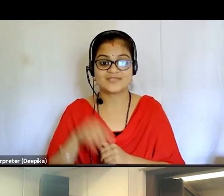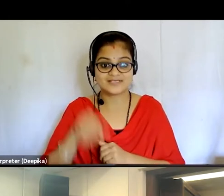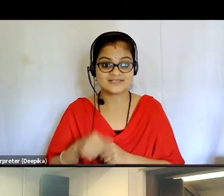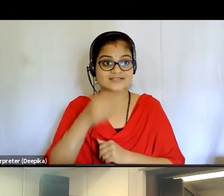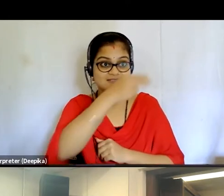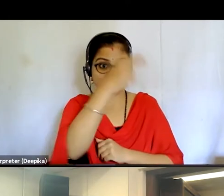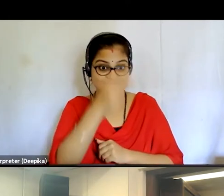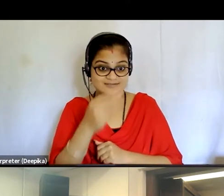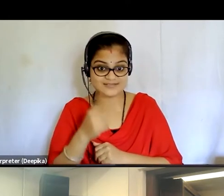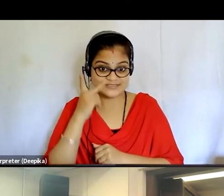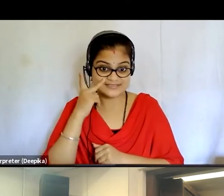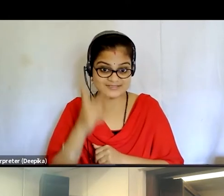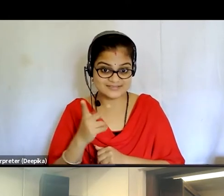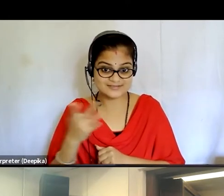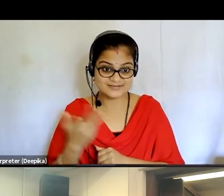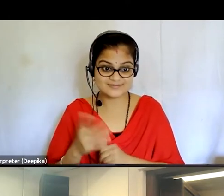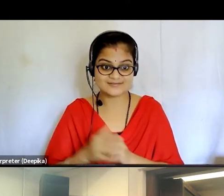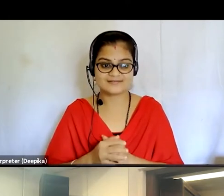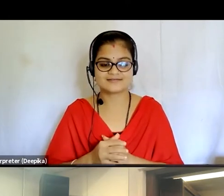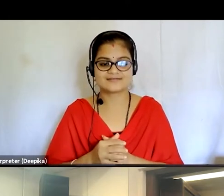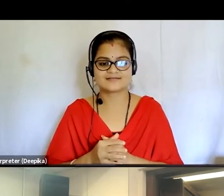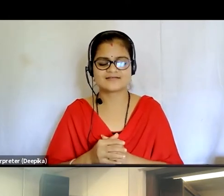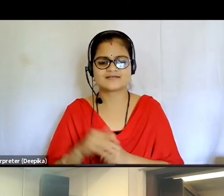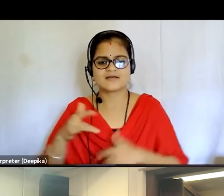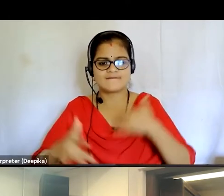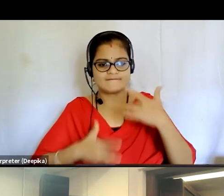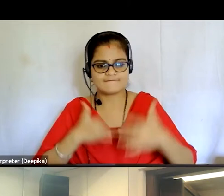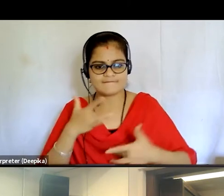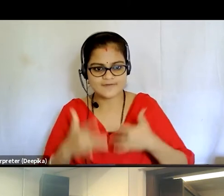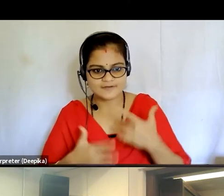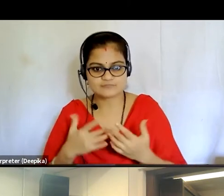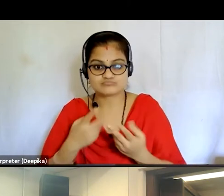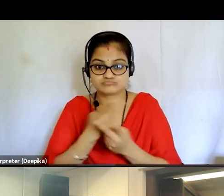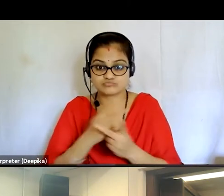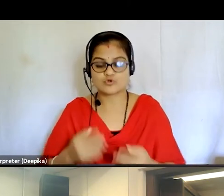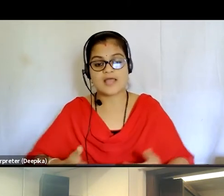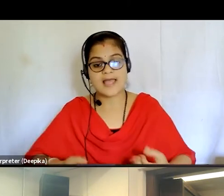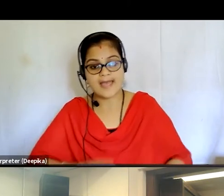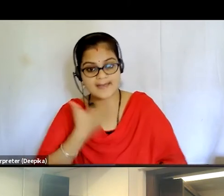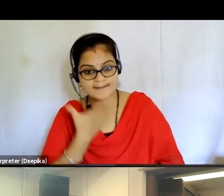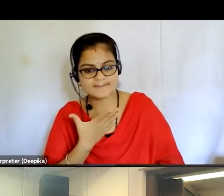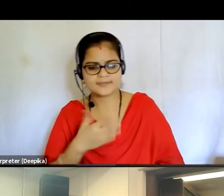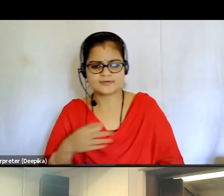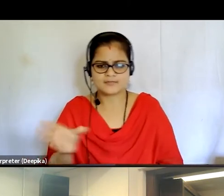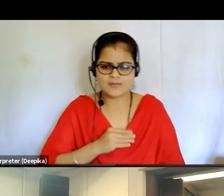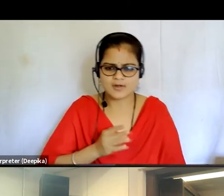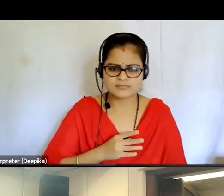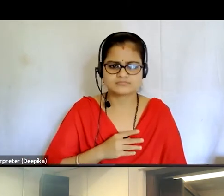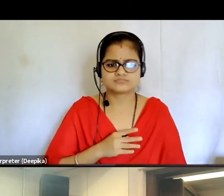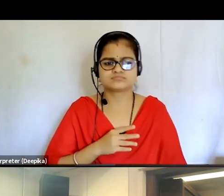you are going to see evoke a mix of emotions that could be joy, fear, or